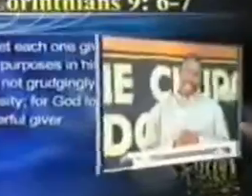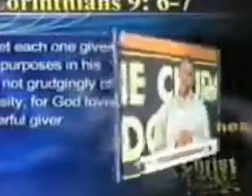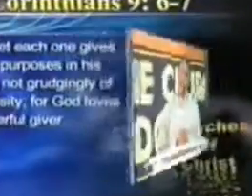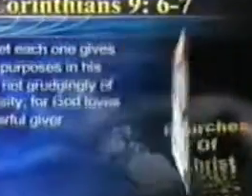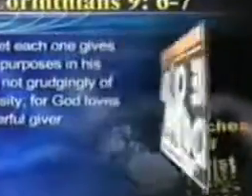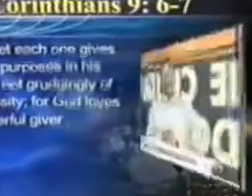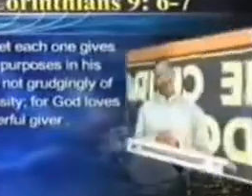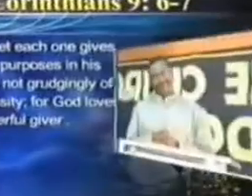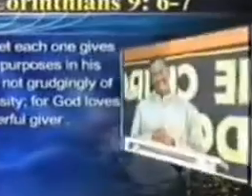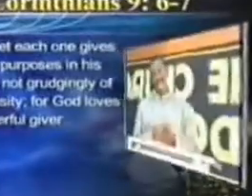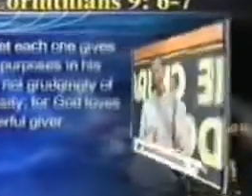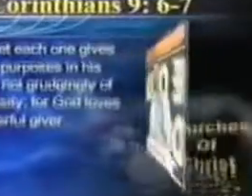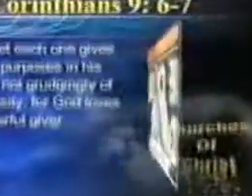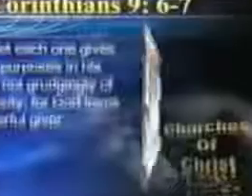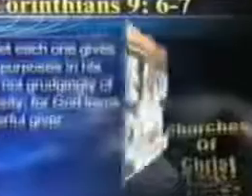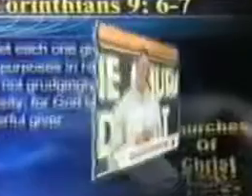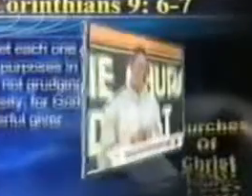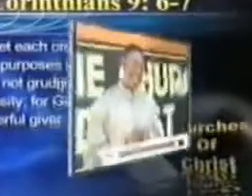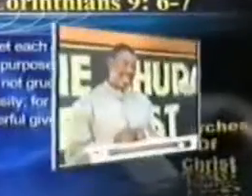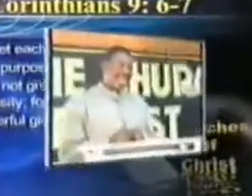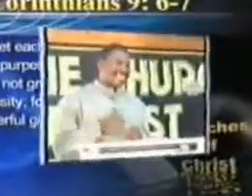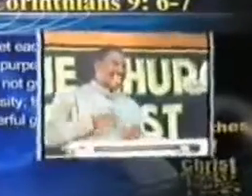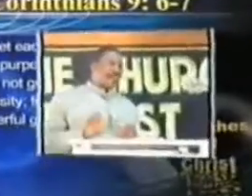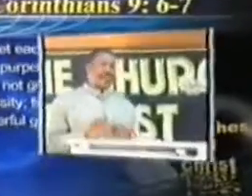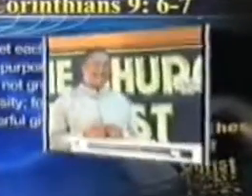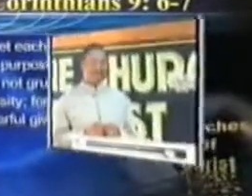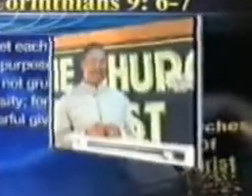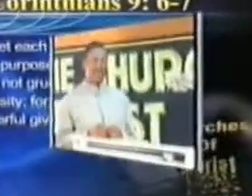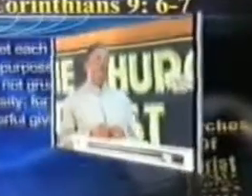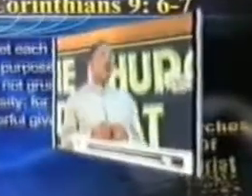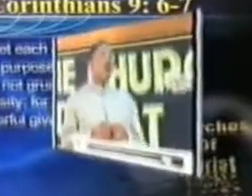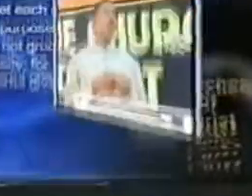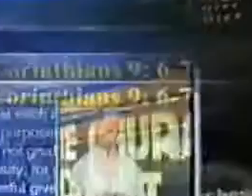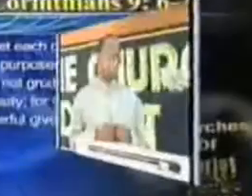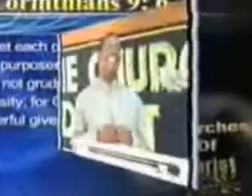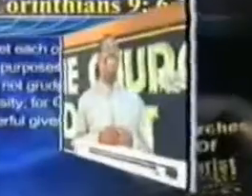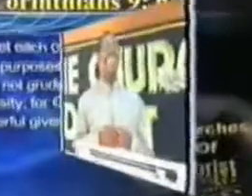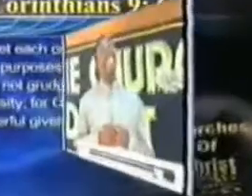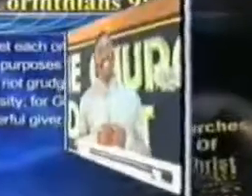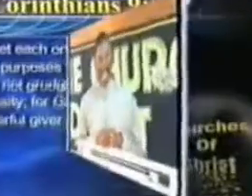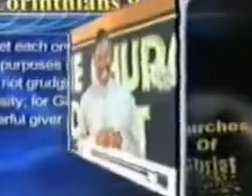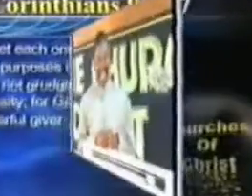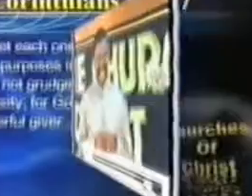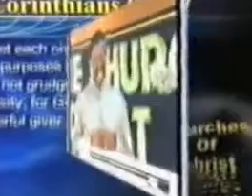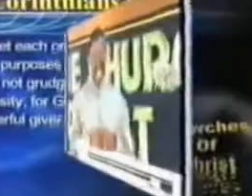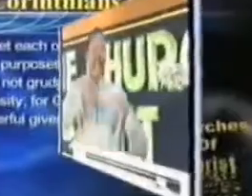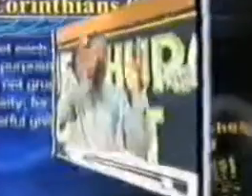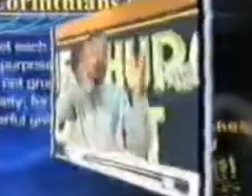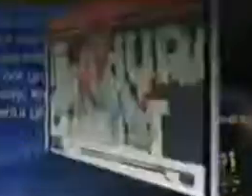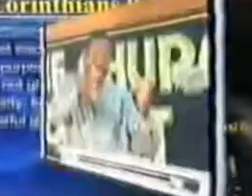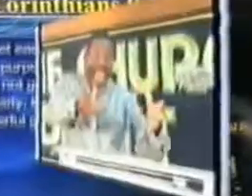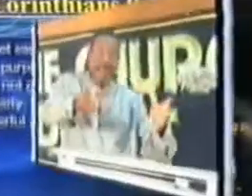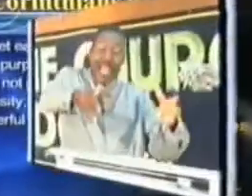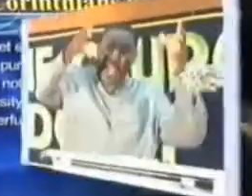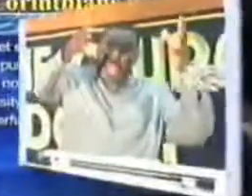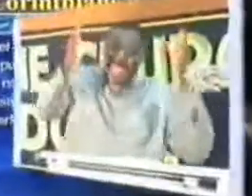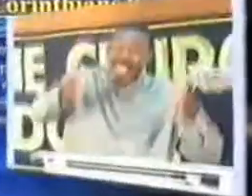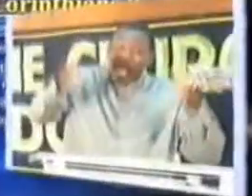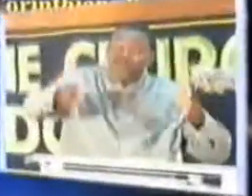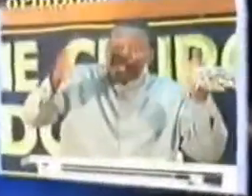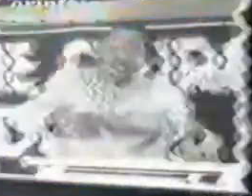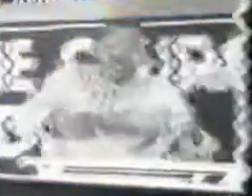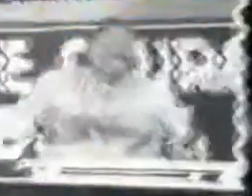erade edono. Amemenemfe, ene say, adiena uyeno, wakuma ensha da enyechri. And most of the times, I